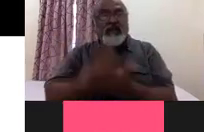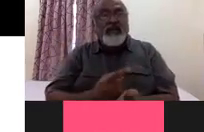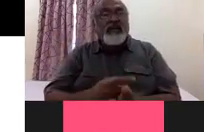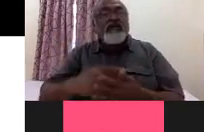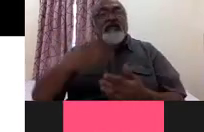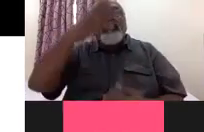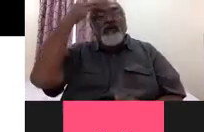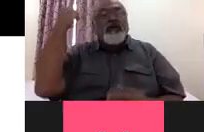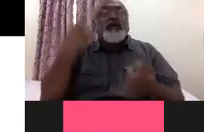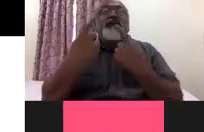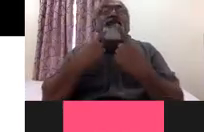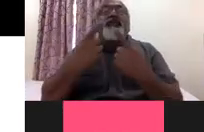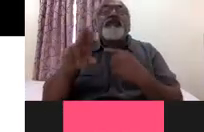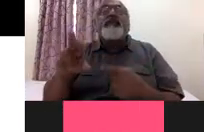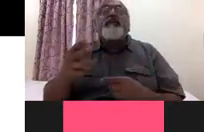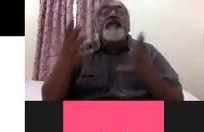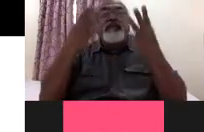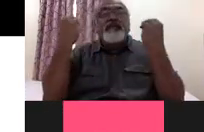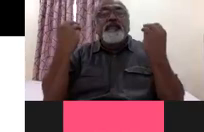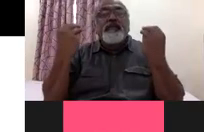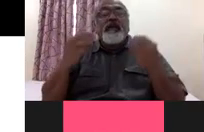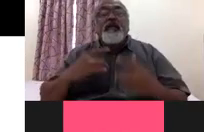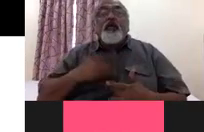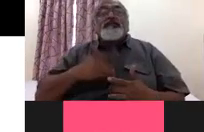of the interview. So when you are filled with that emotion,